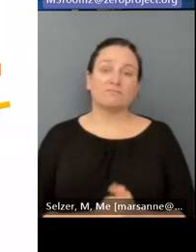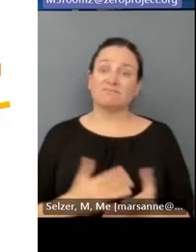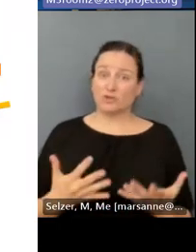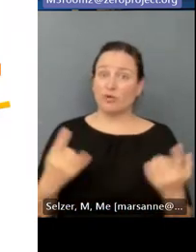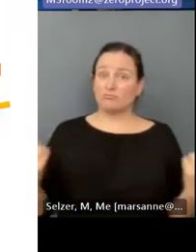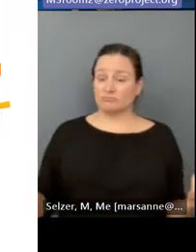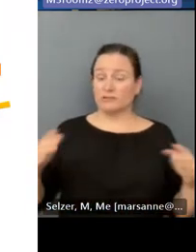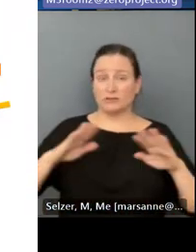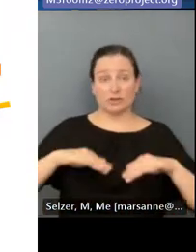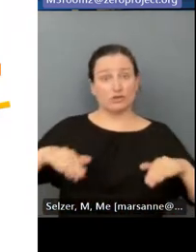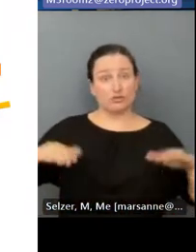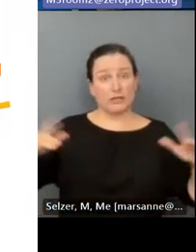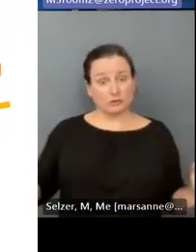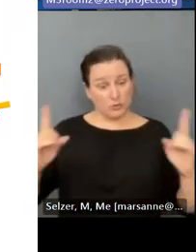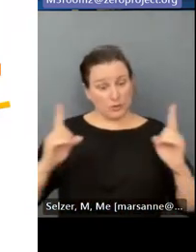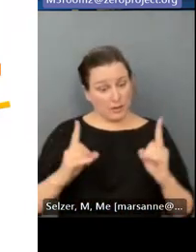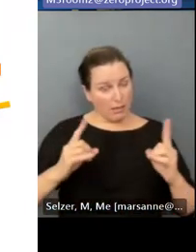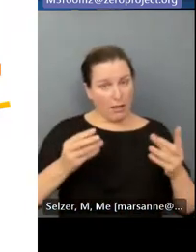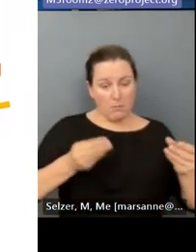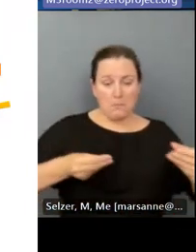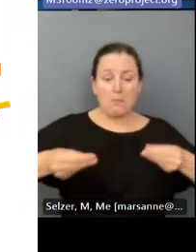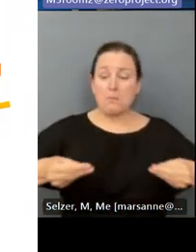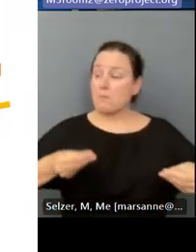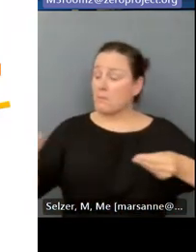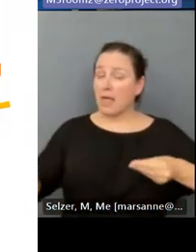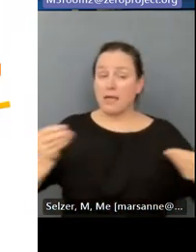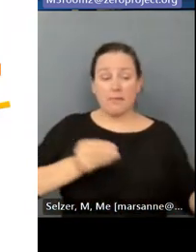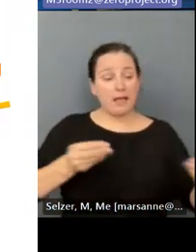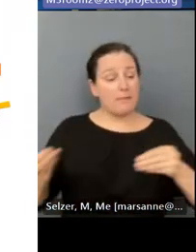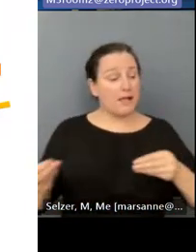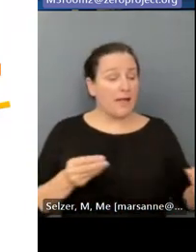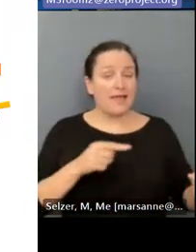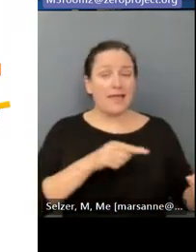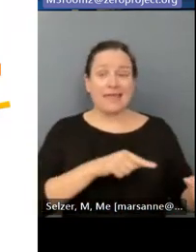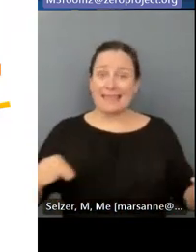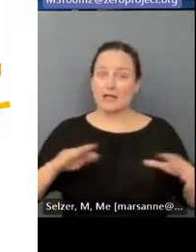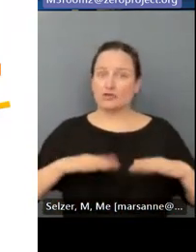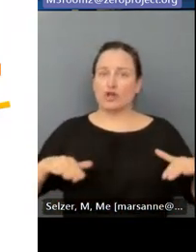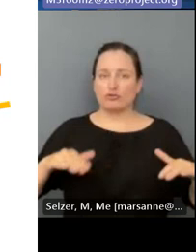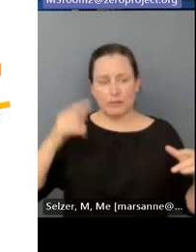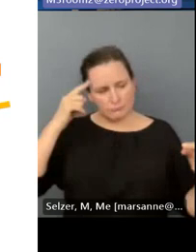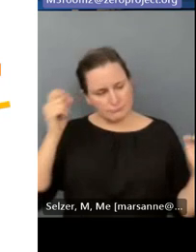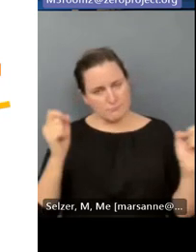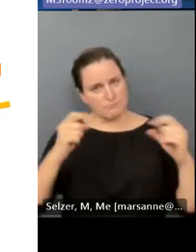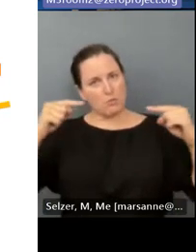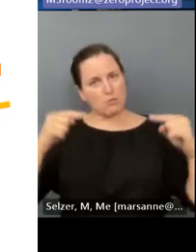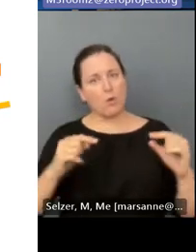other. And teachers gain confidence and a new sense of empowerment.